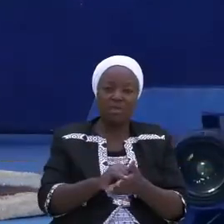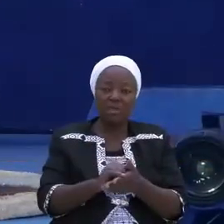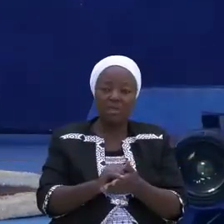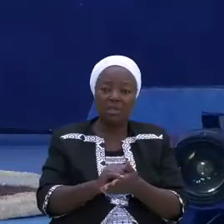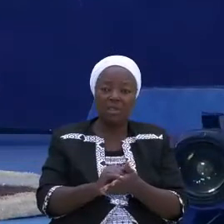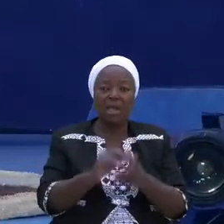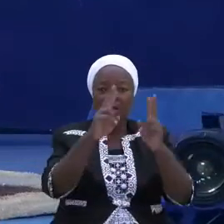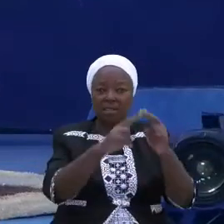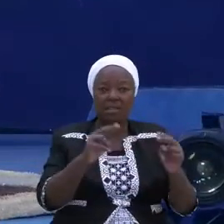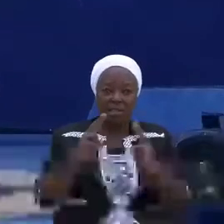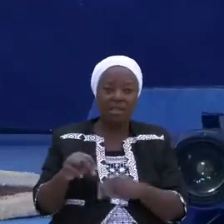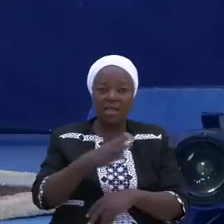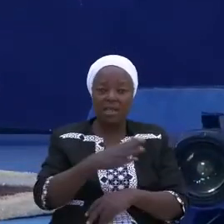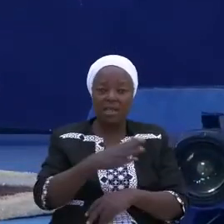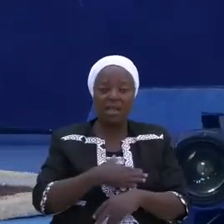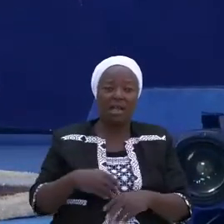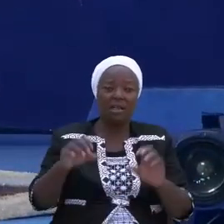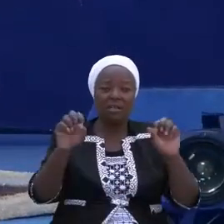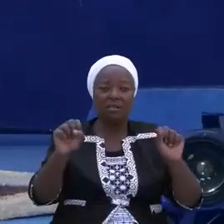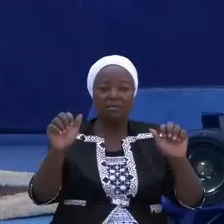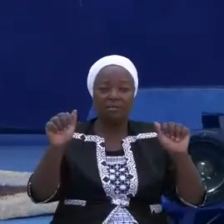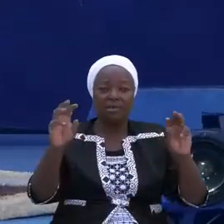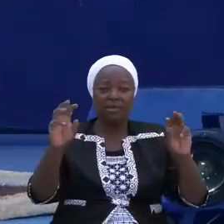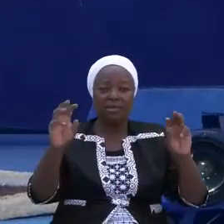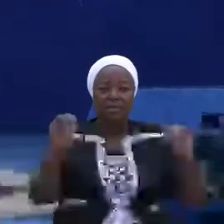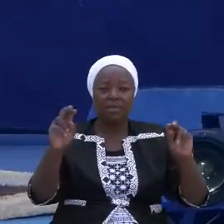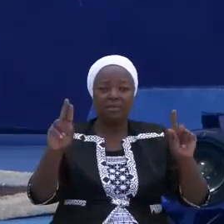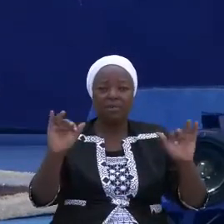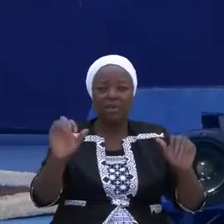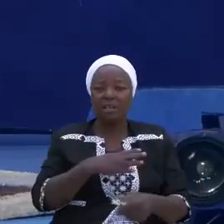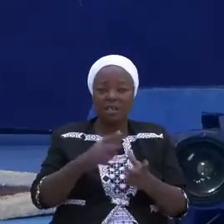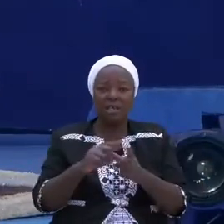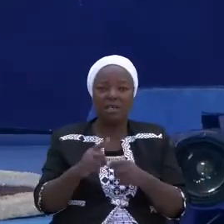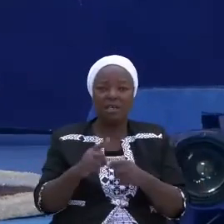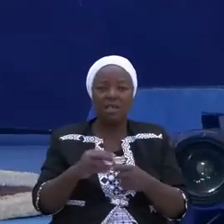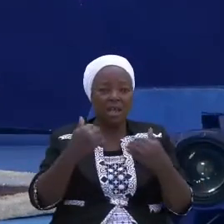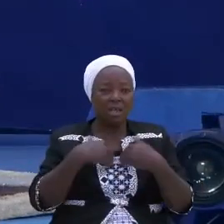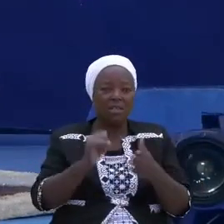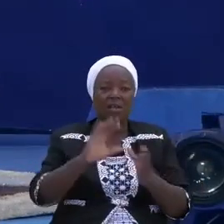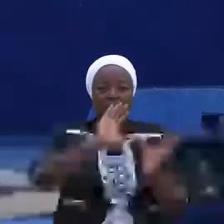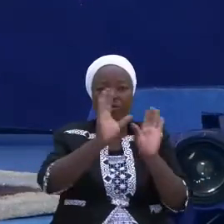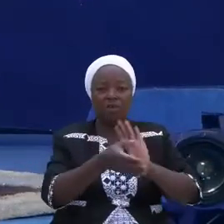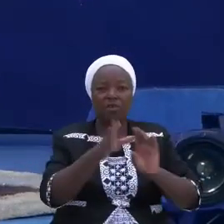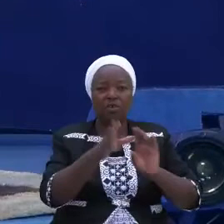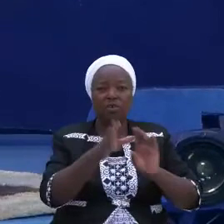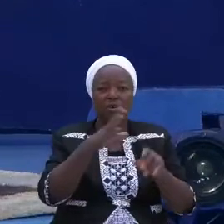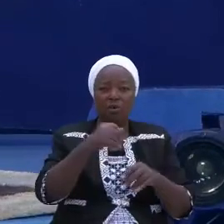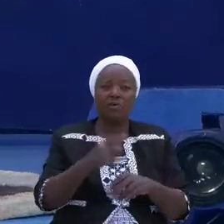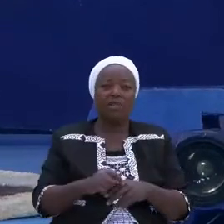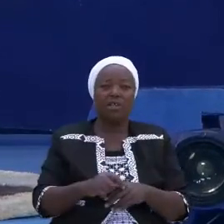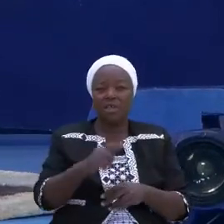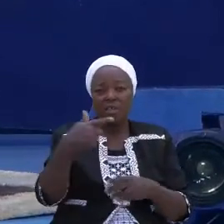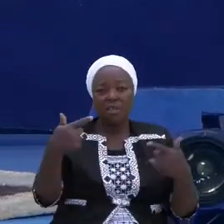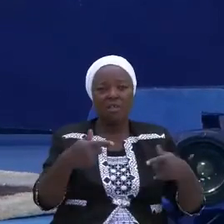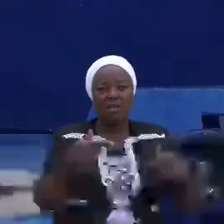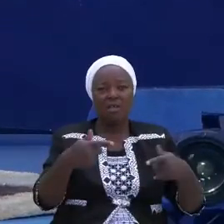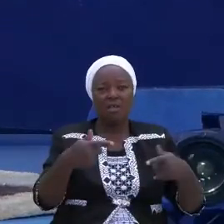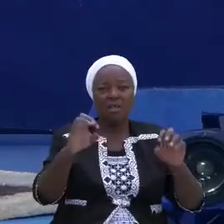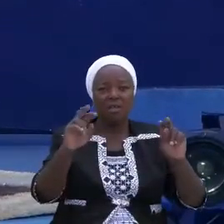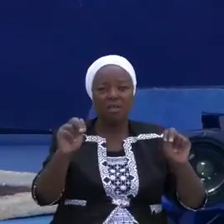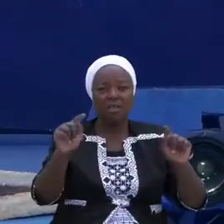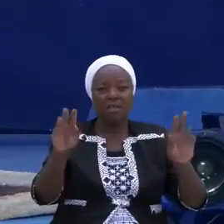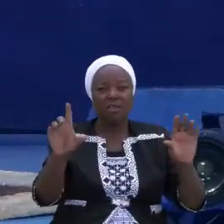and sumeria declaring the conversion of the gentiles and they cause